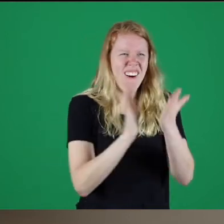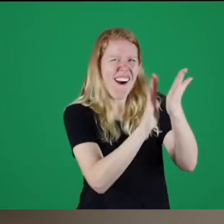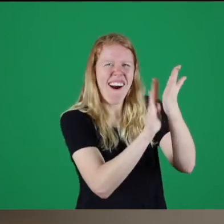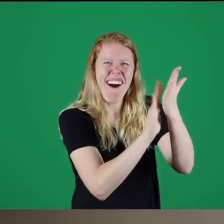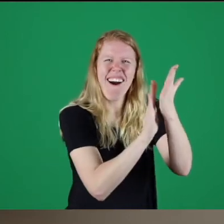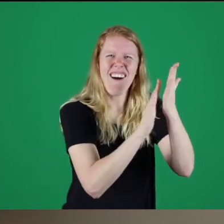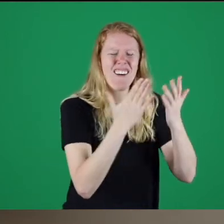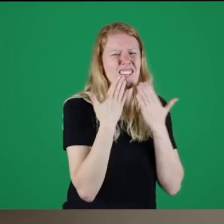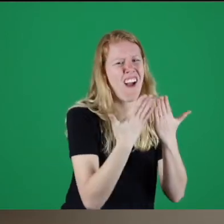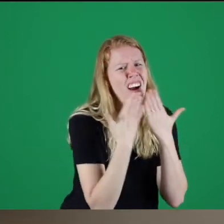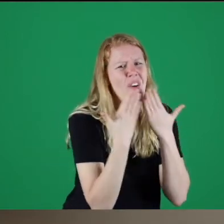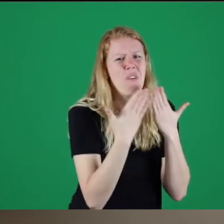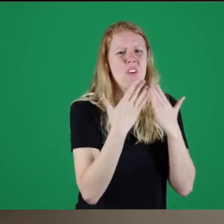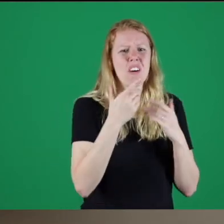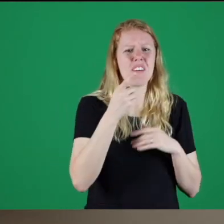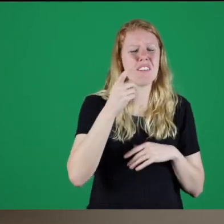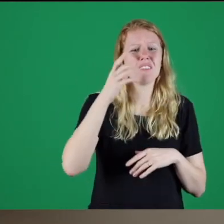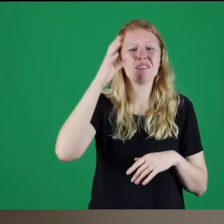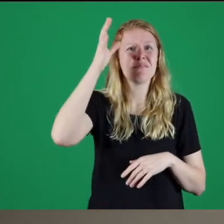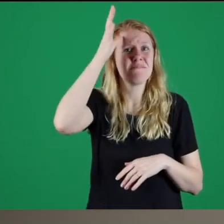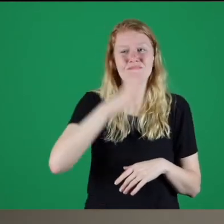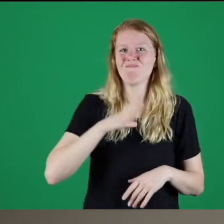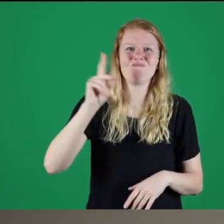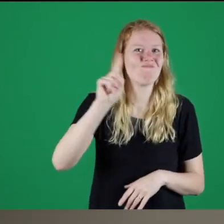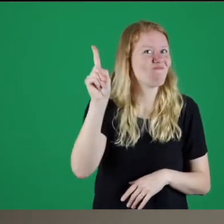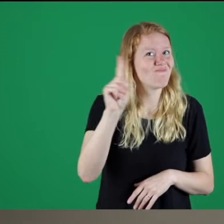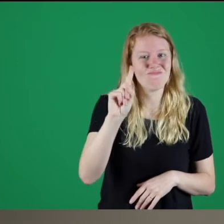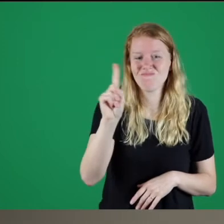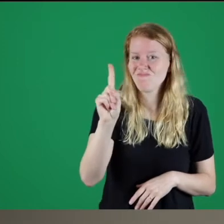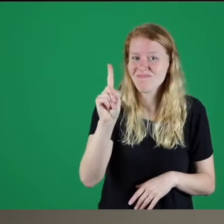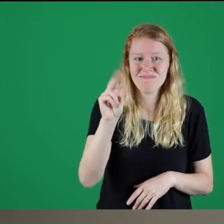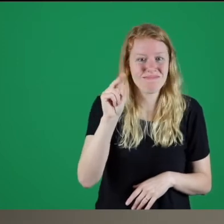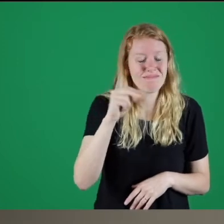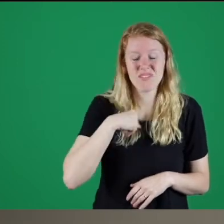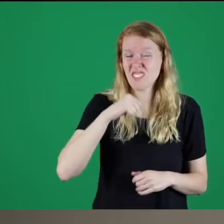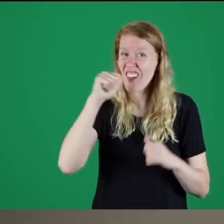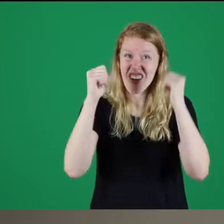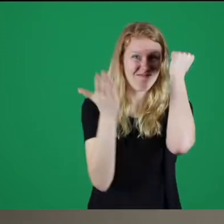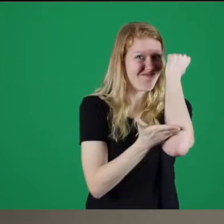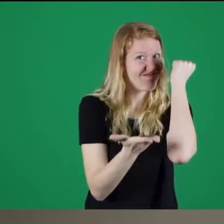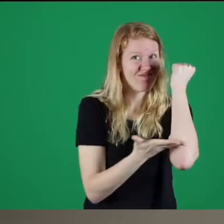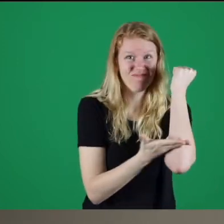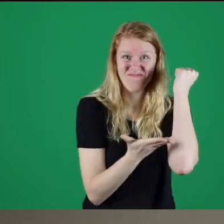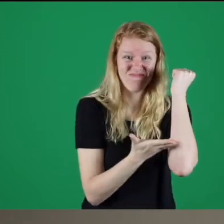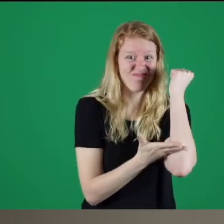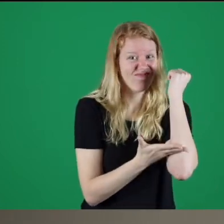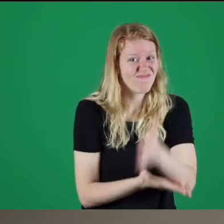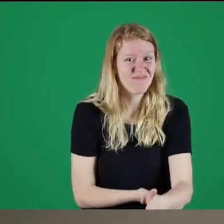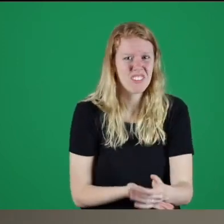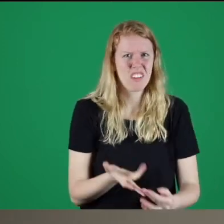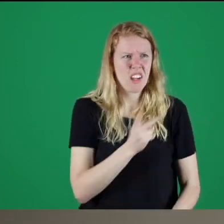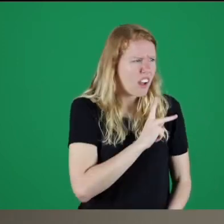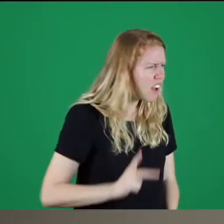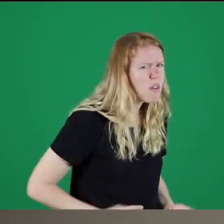Thank you for chopping down the tree." And the strong men of the village said, "No, no, no. We did not chop down the tree." And the king